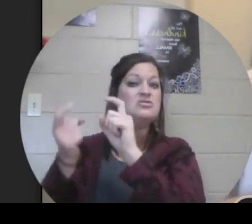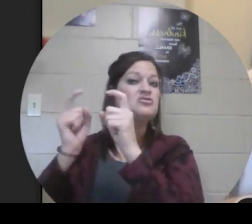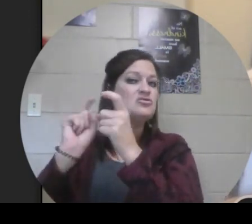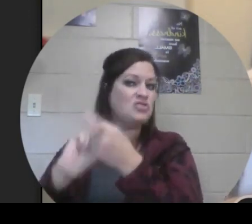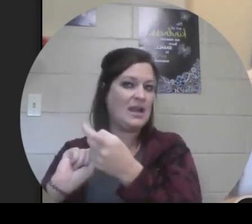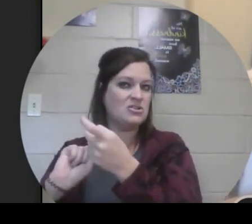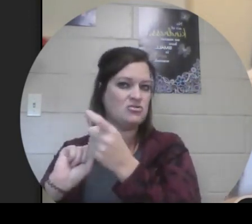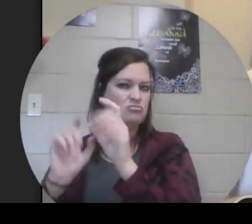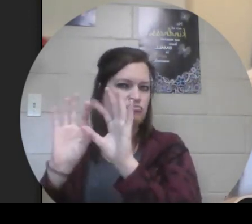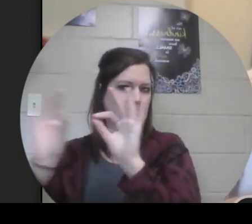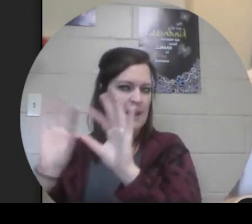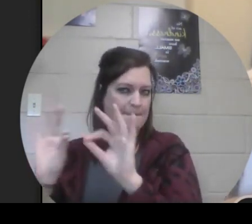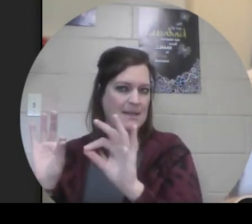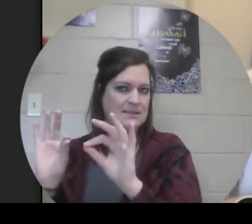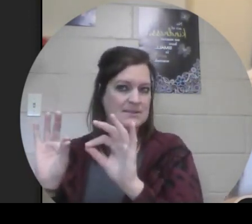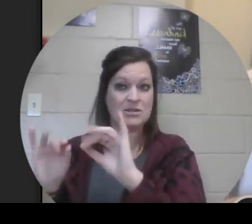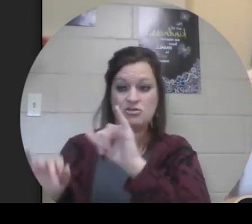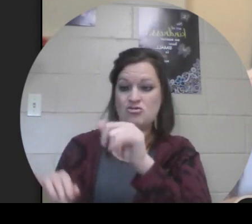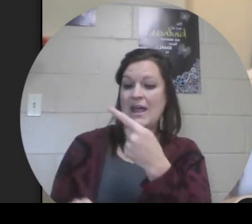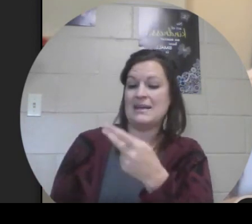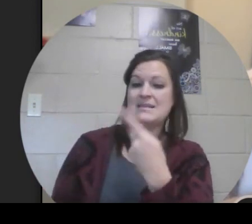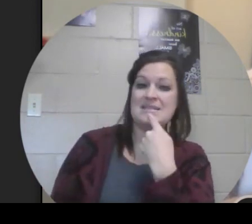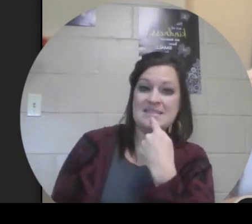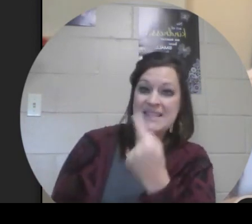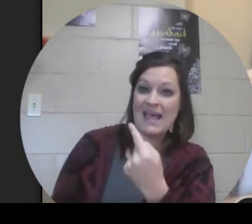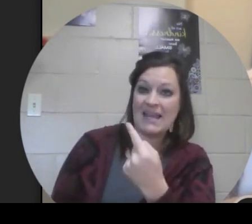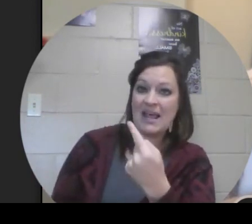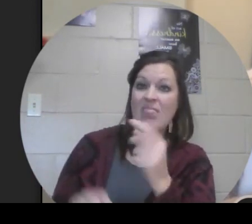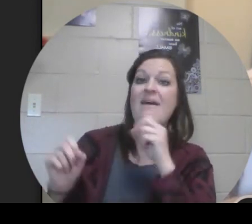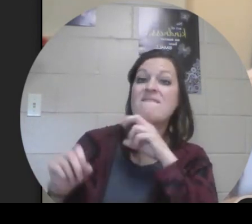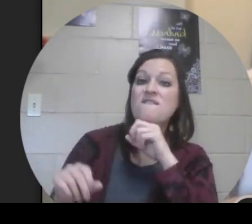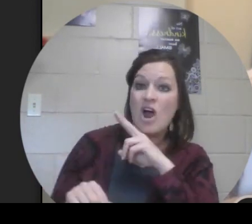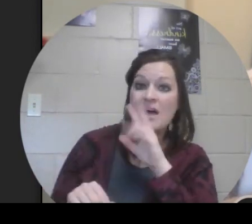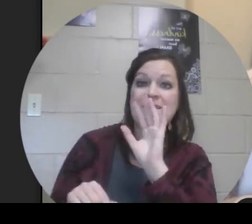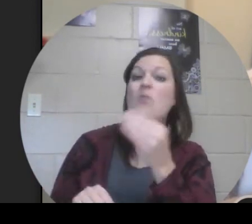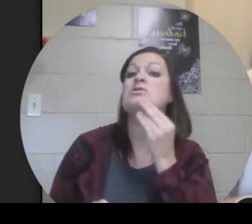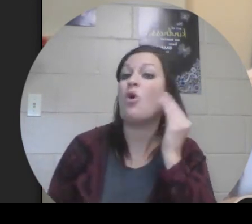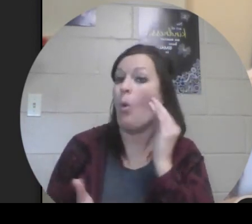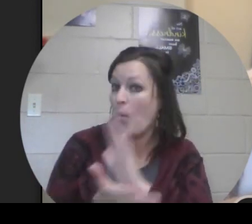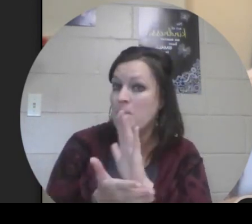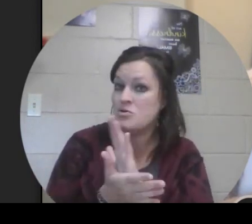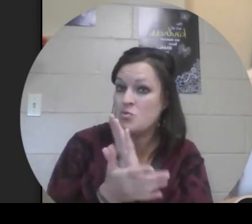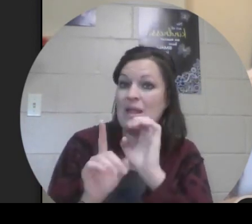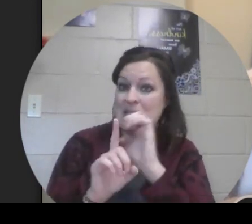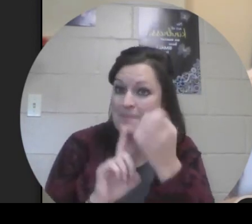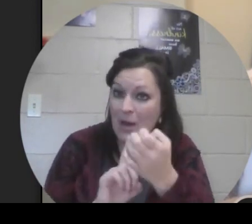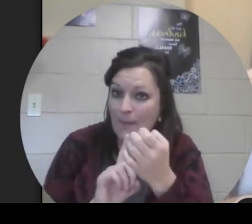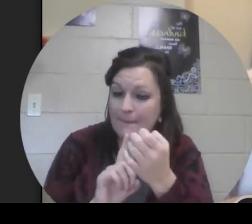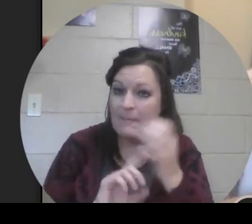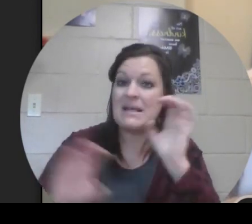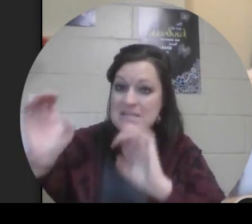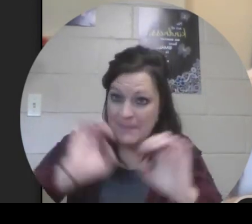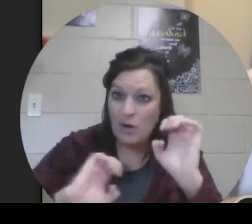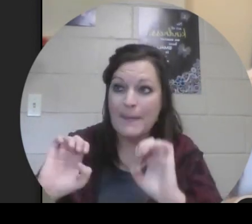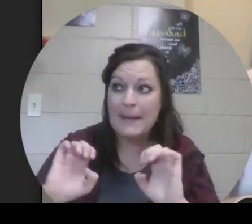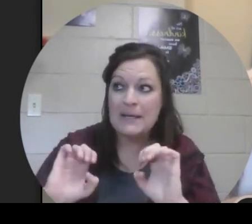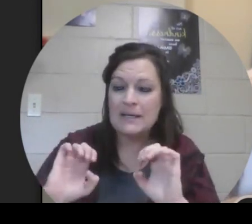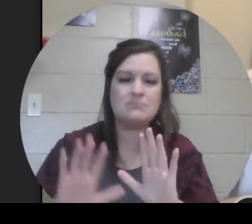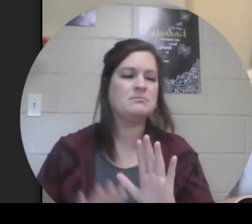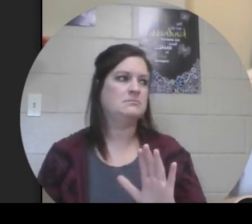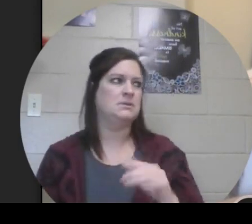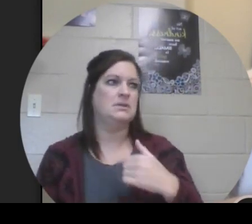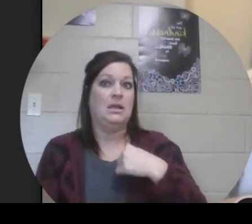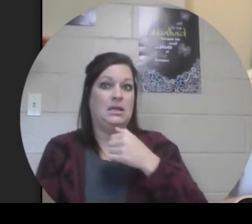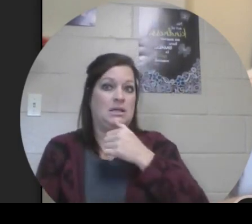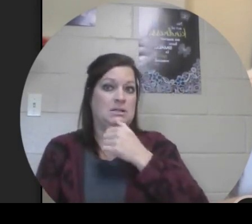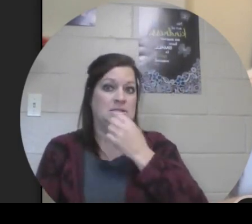My smile froze. I was homeschooled, I blurted out, hoping Leah and Iris didn't hear exactly what he'd said. My